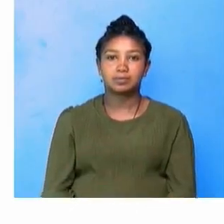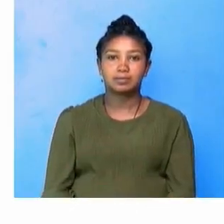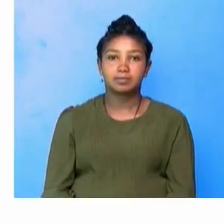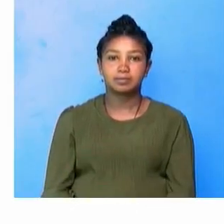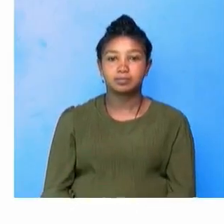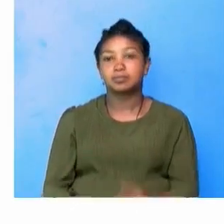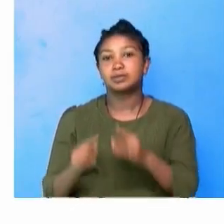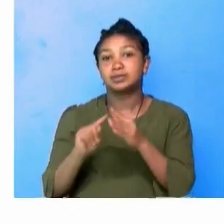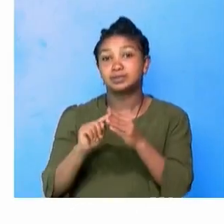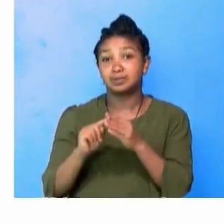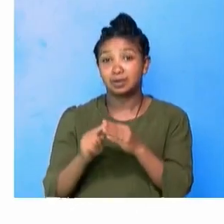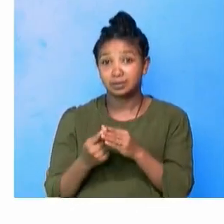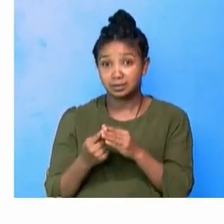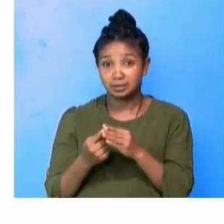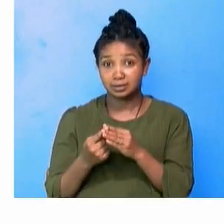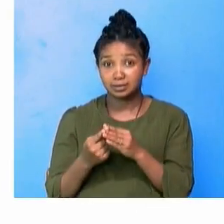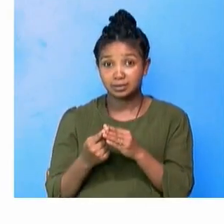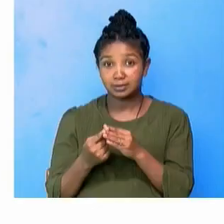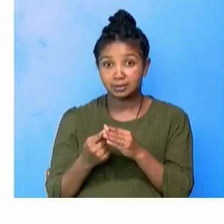start.